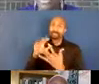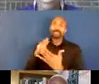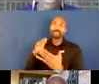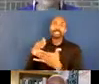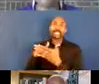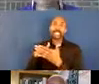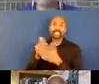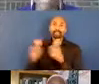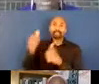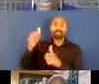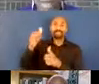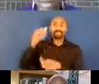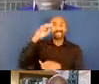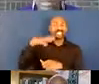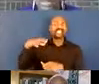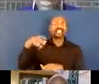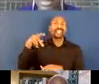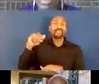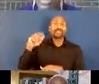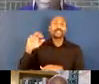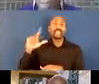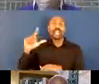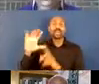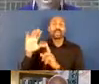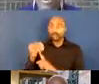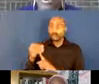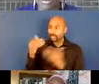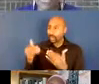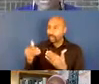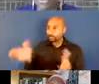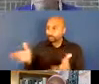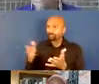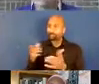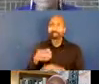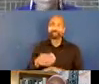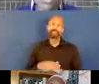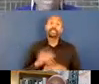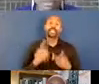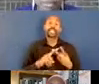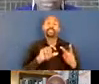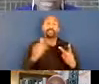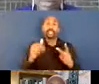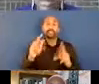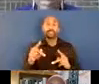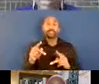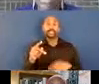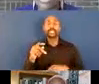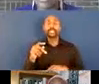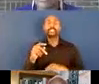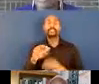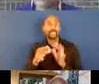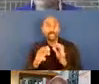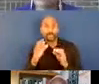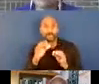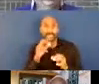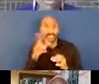of international development and communications who has given rare and overdue credit to youth in their movements, insisted that